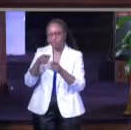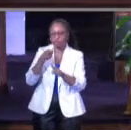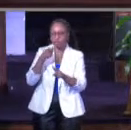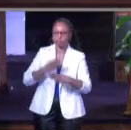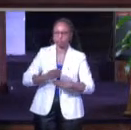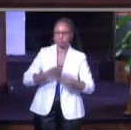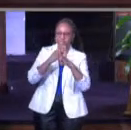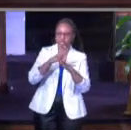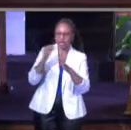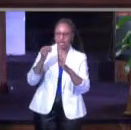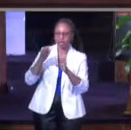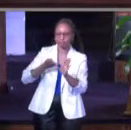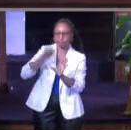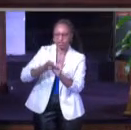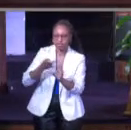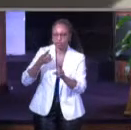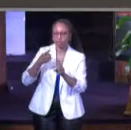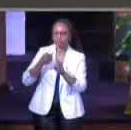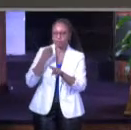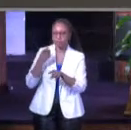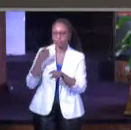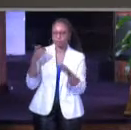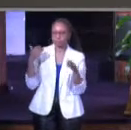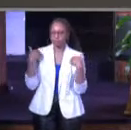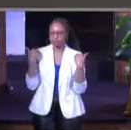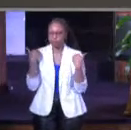intervention for Black youth suicide.